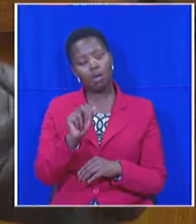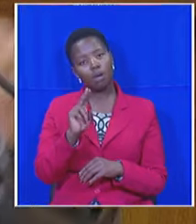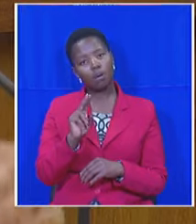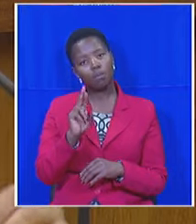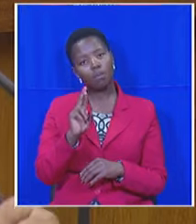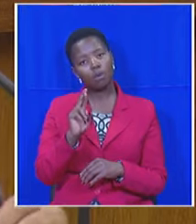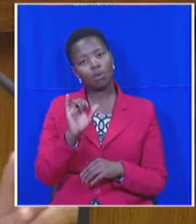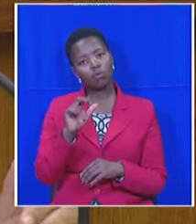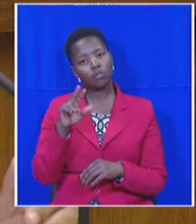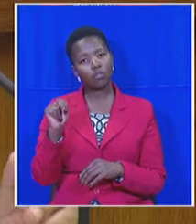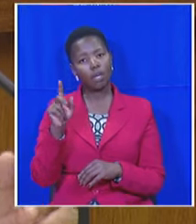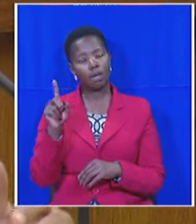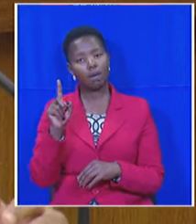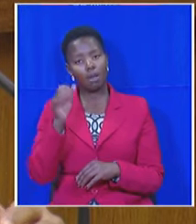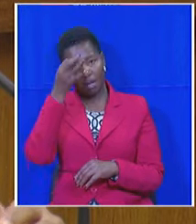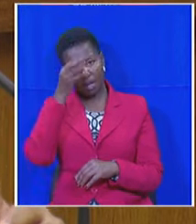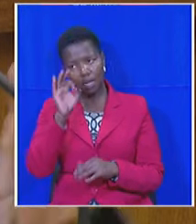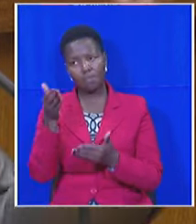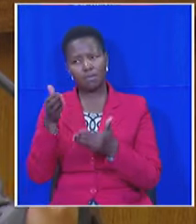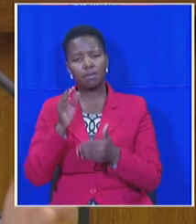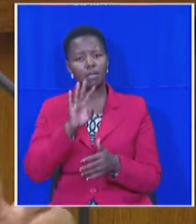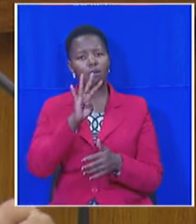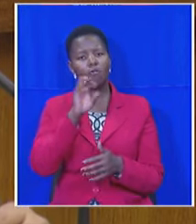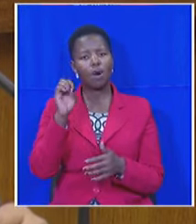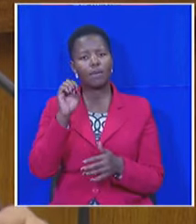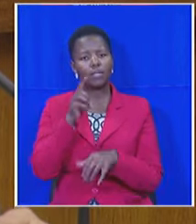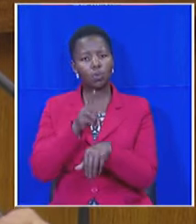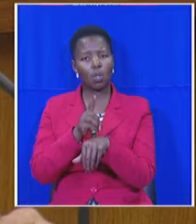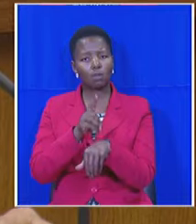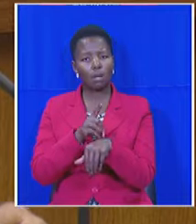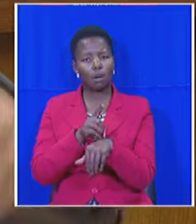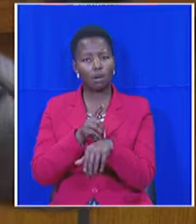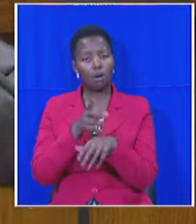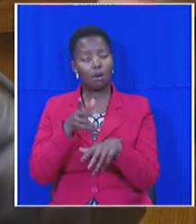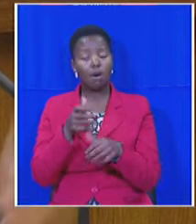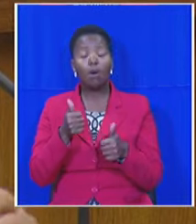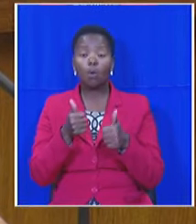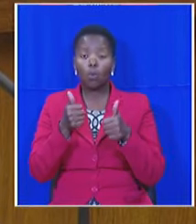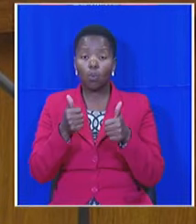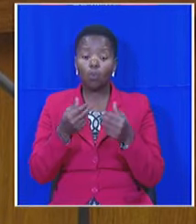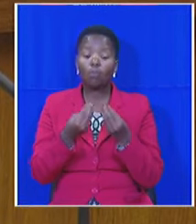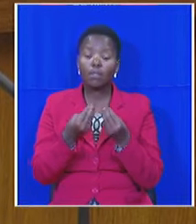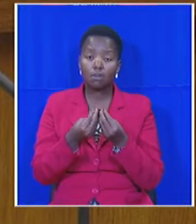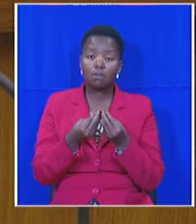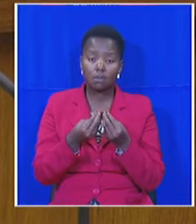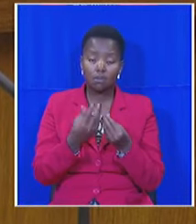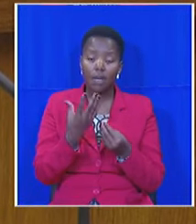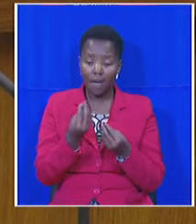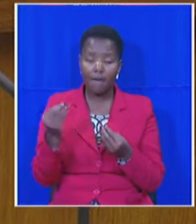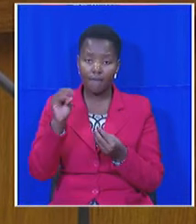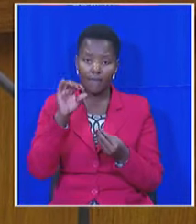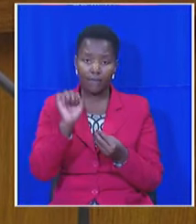offered 400 GPs. So there is a lot of work being done, a lot of good things coming out of our relationship. So we must support